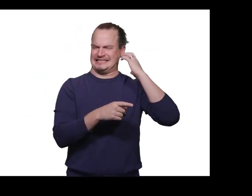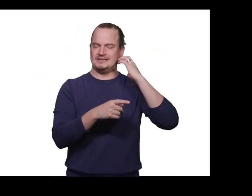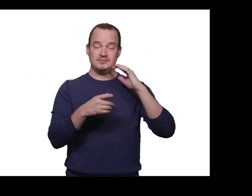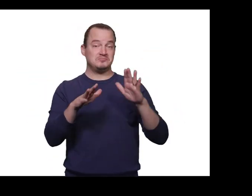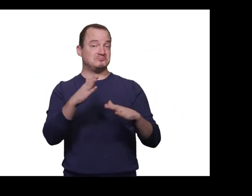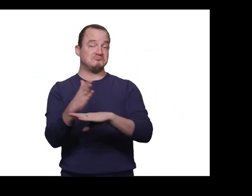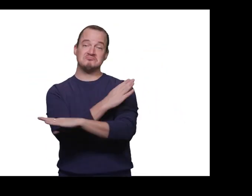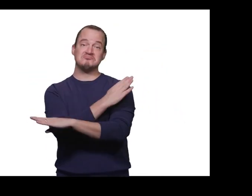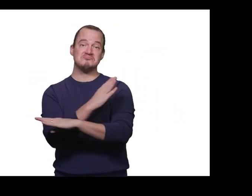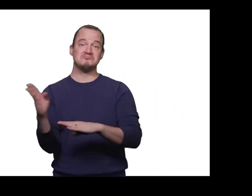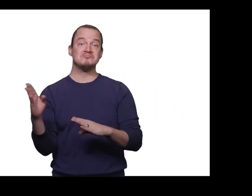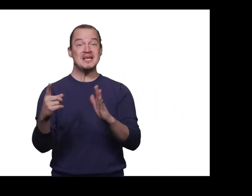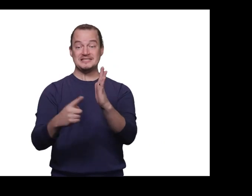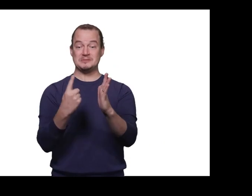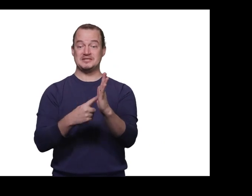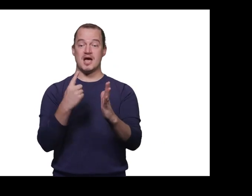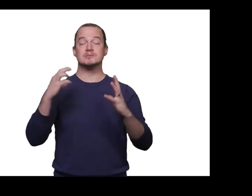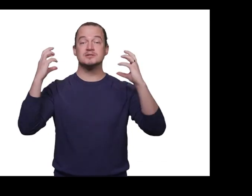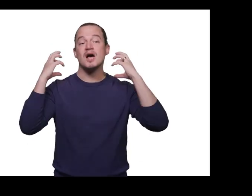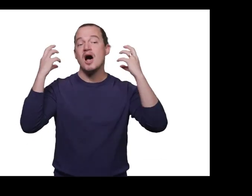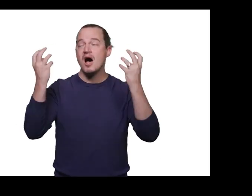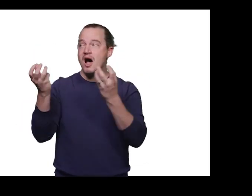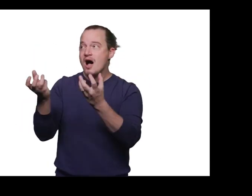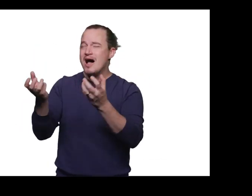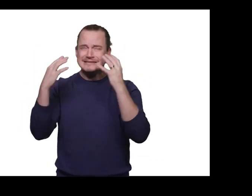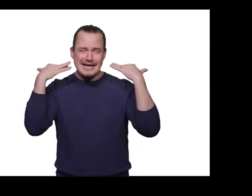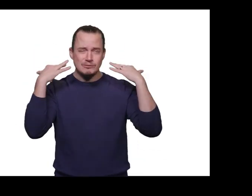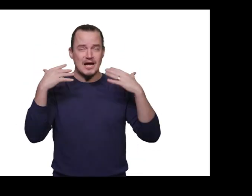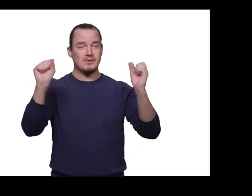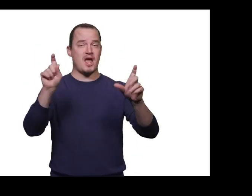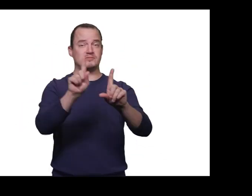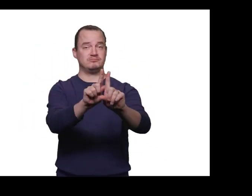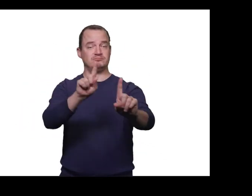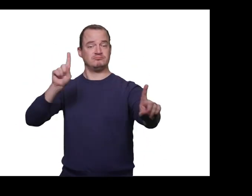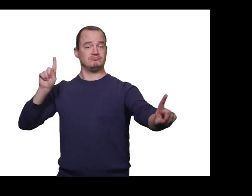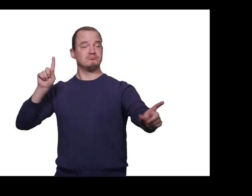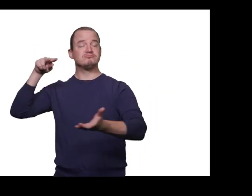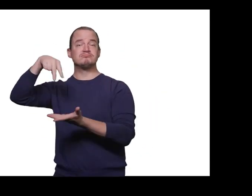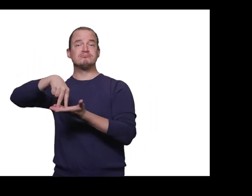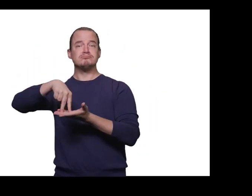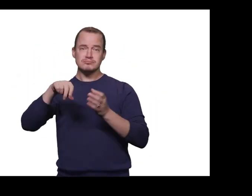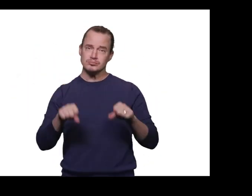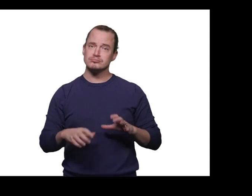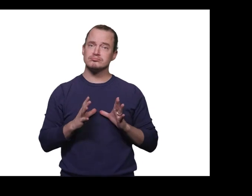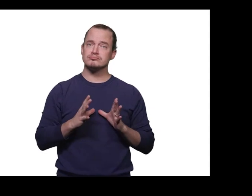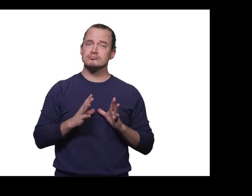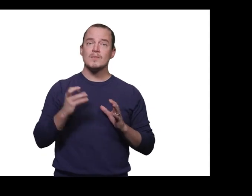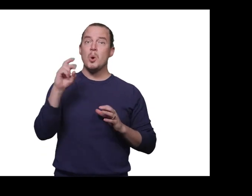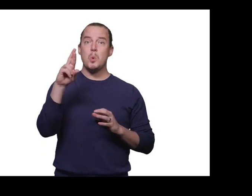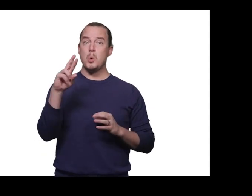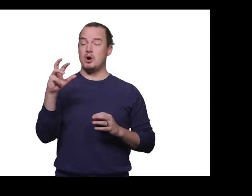just standing away from all of the children shaking the eggs can be enough, or holding them tight so they